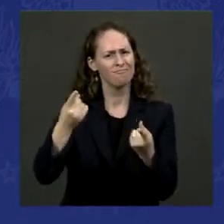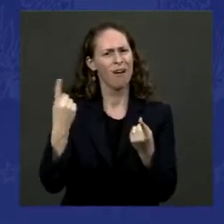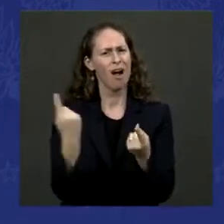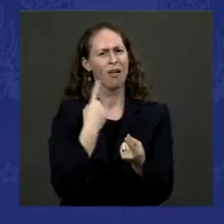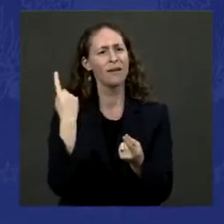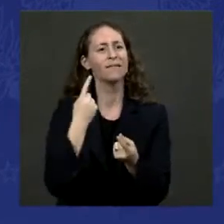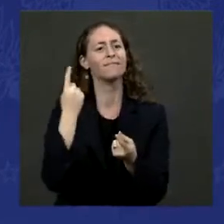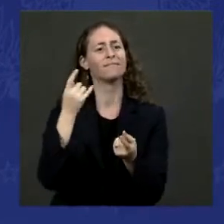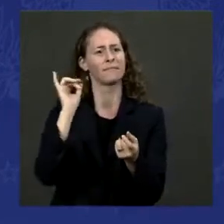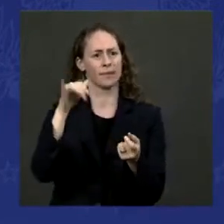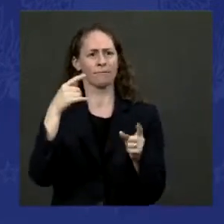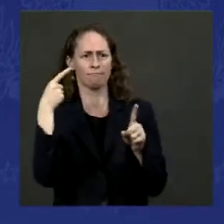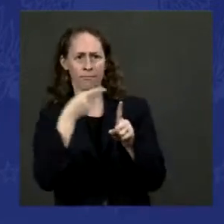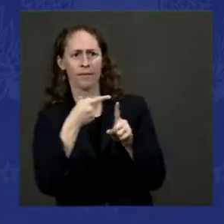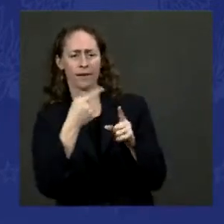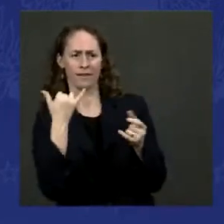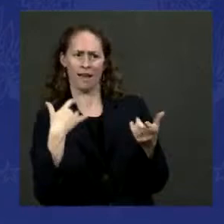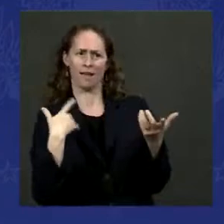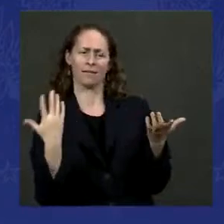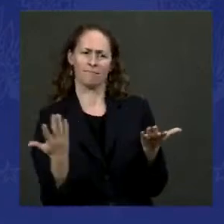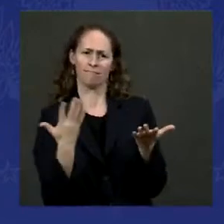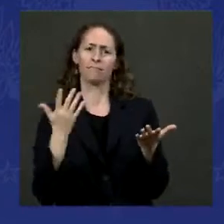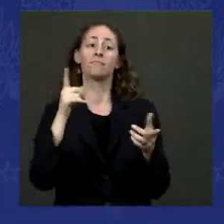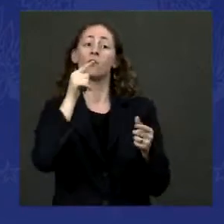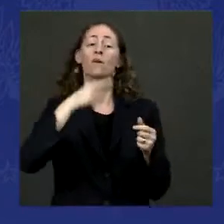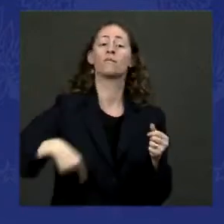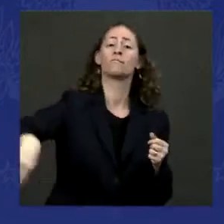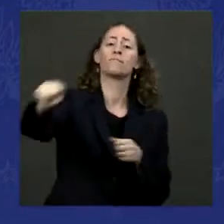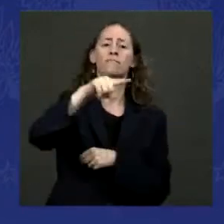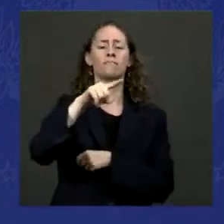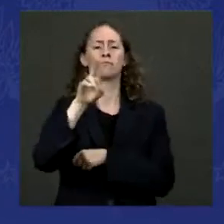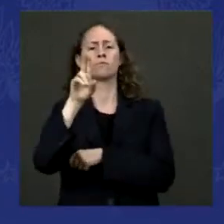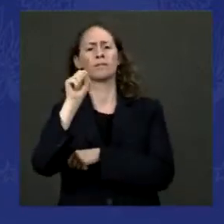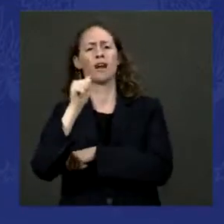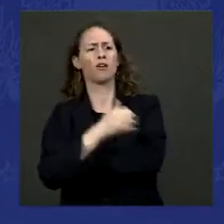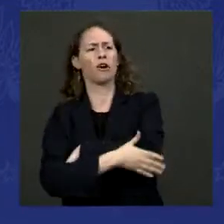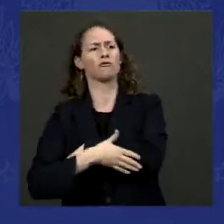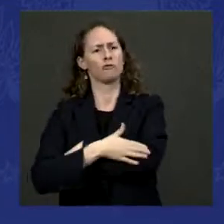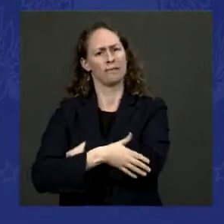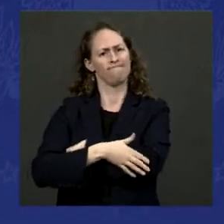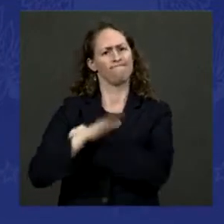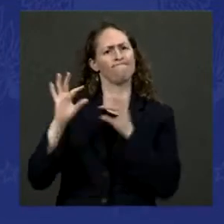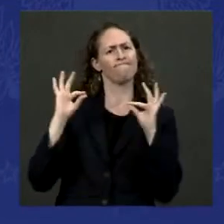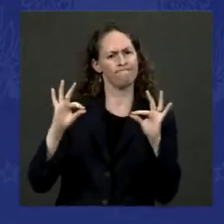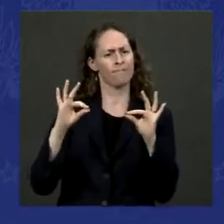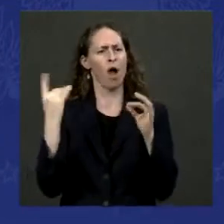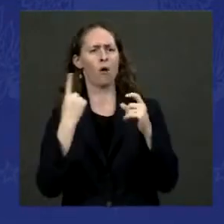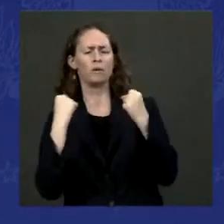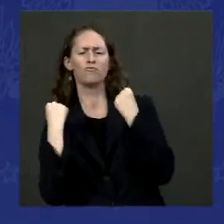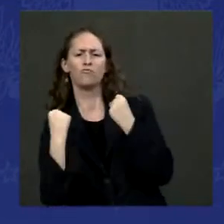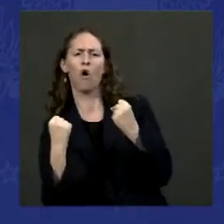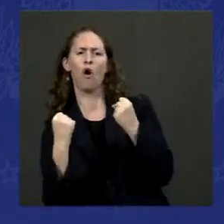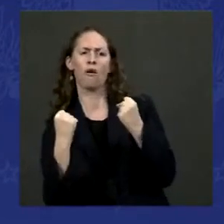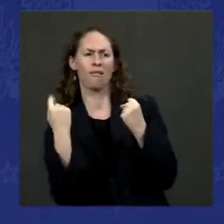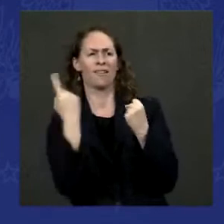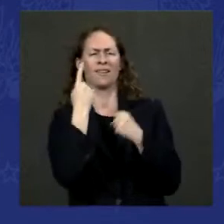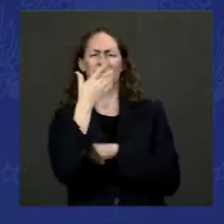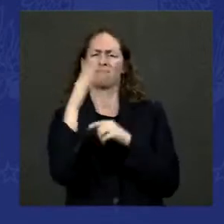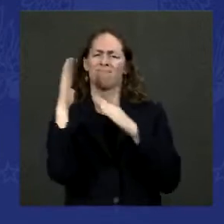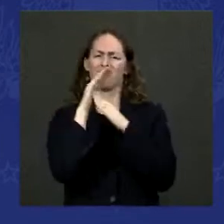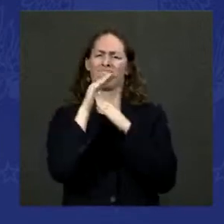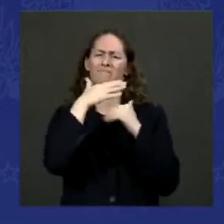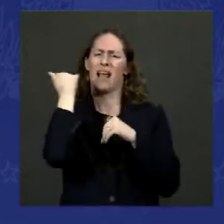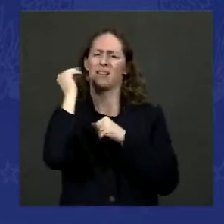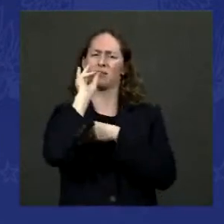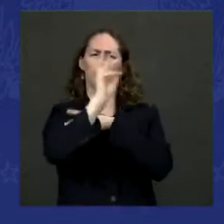and credit of the United States. It's rock solid. It's the best in the world. But here's the